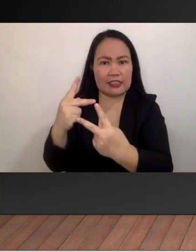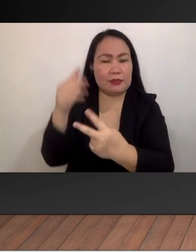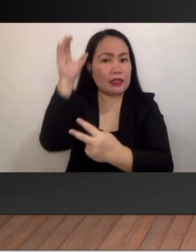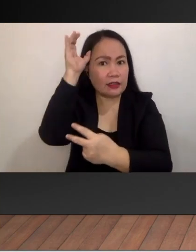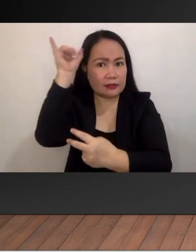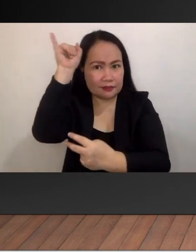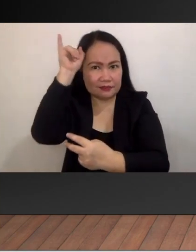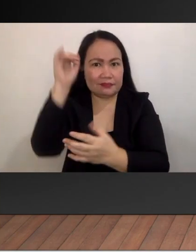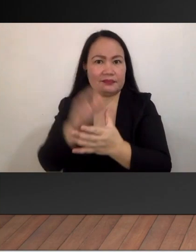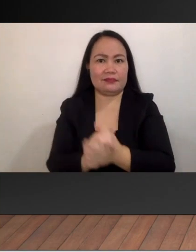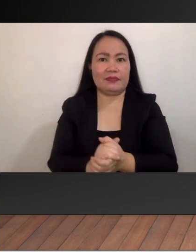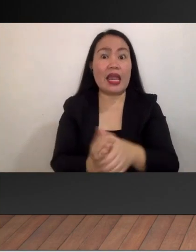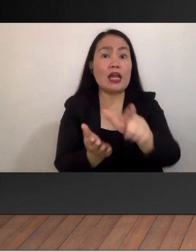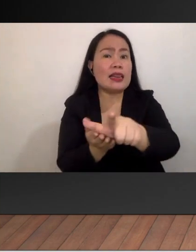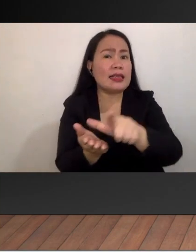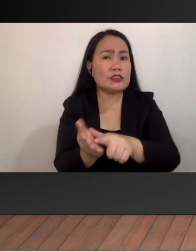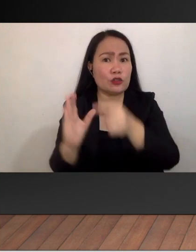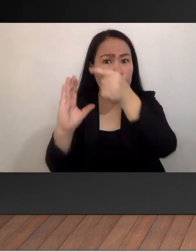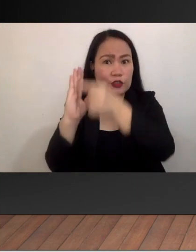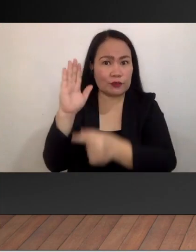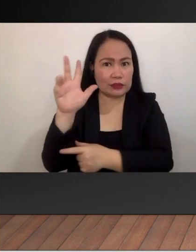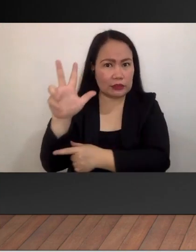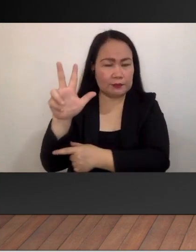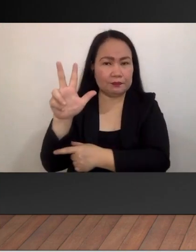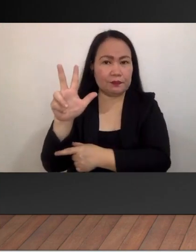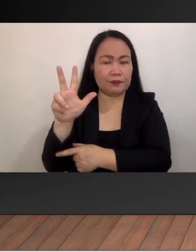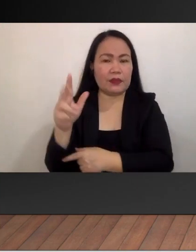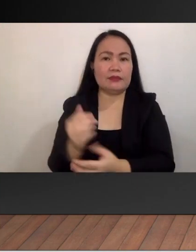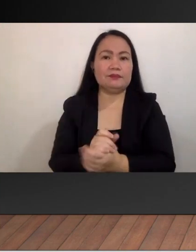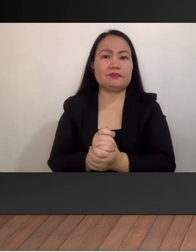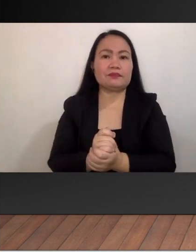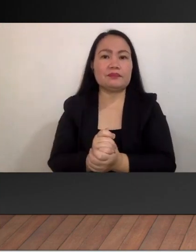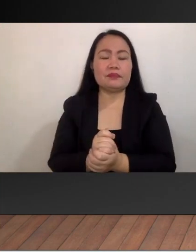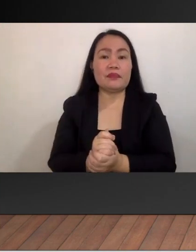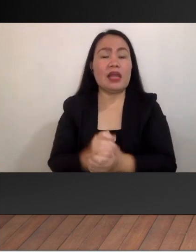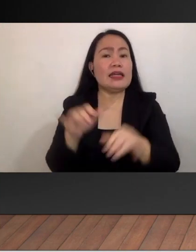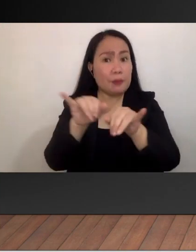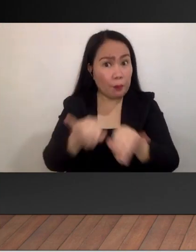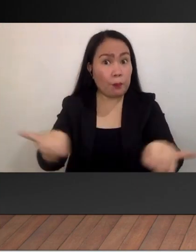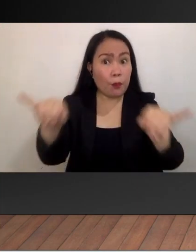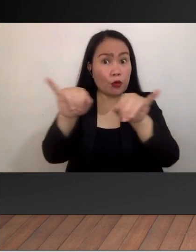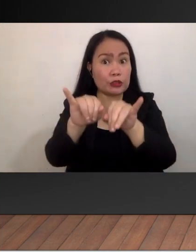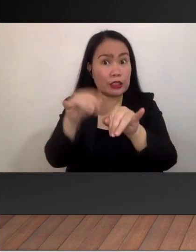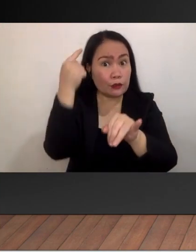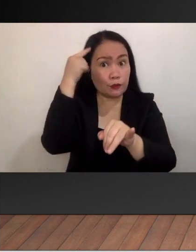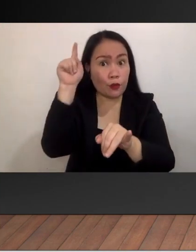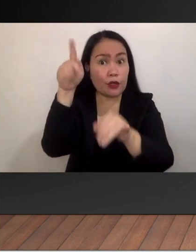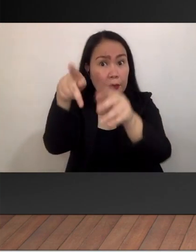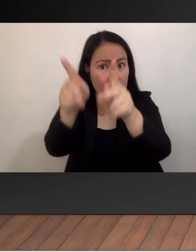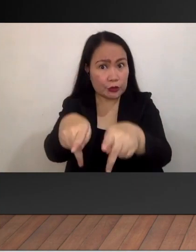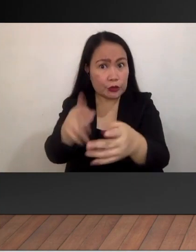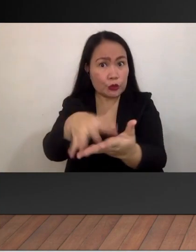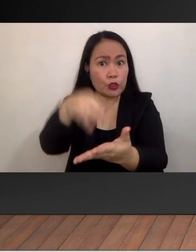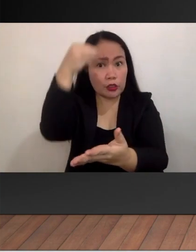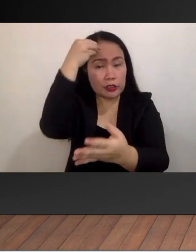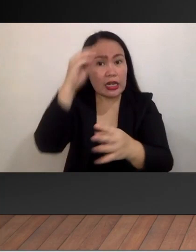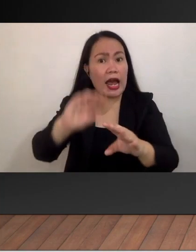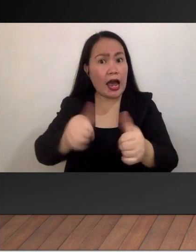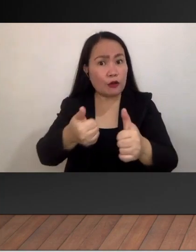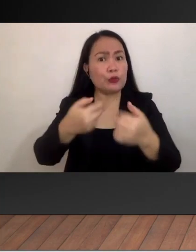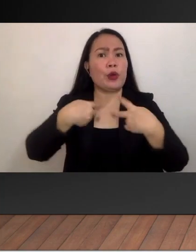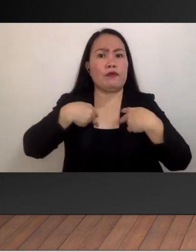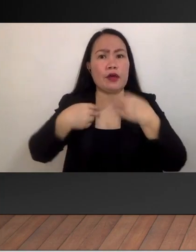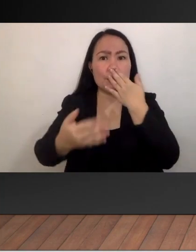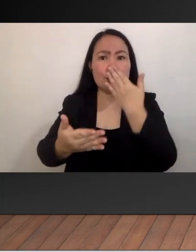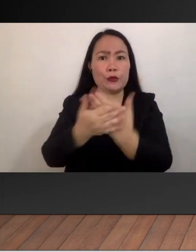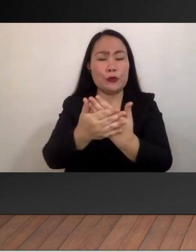Lesson of Chapter 3. This chapter shows that it is important for a person to learn how to